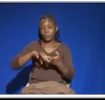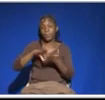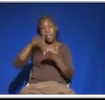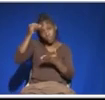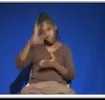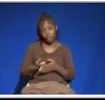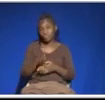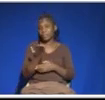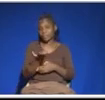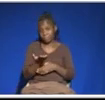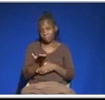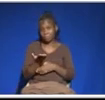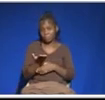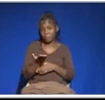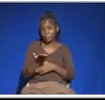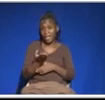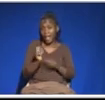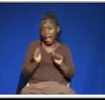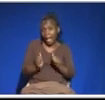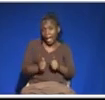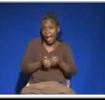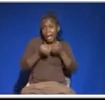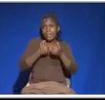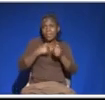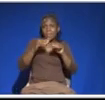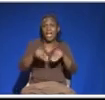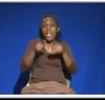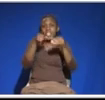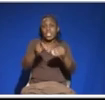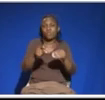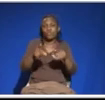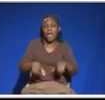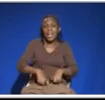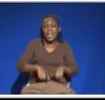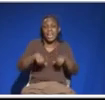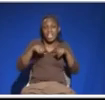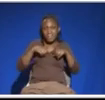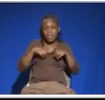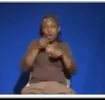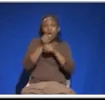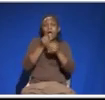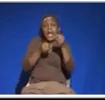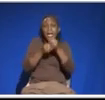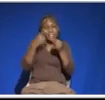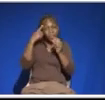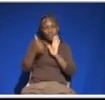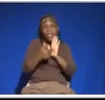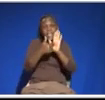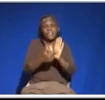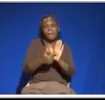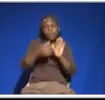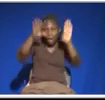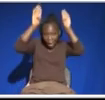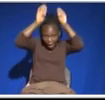Student, if I give you a living organism such as a rabbit, you name